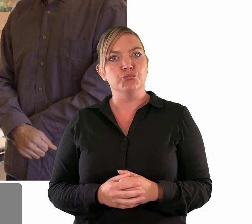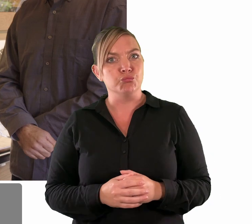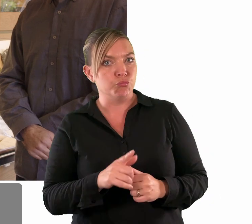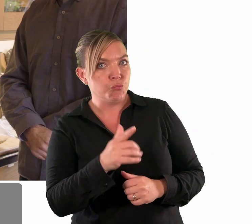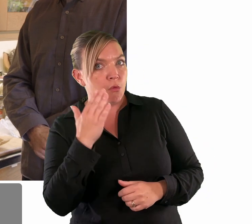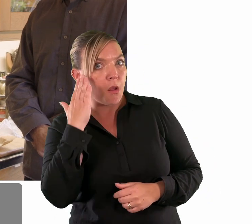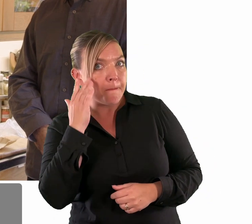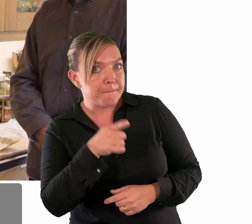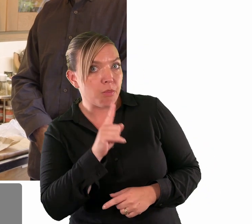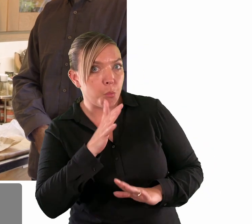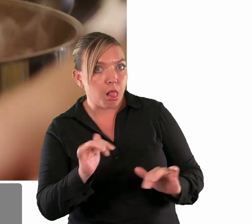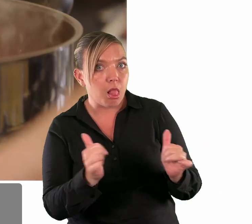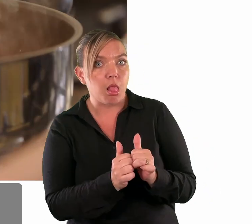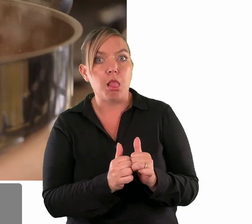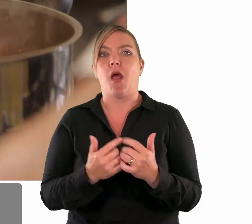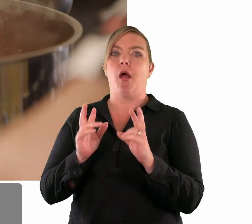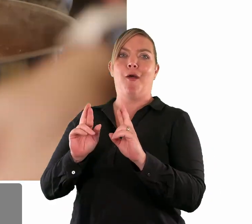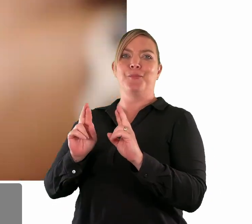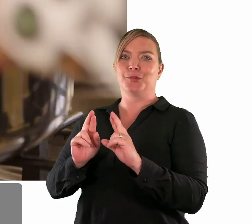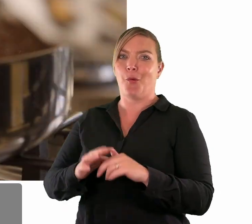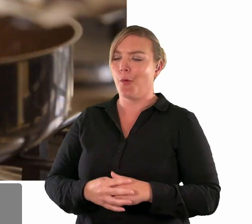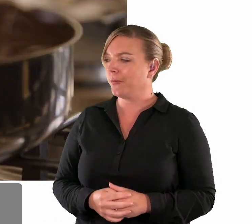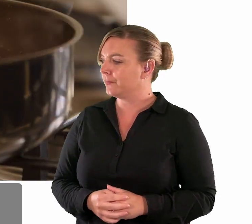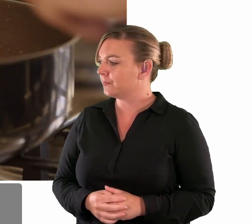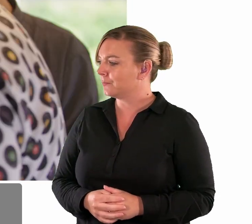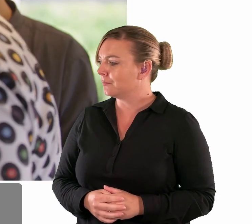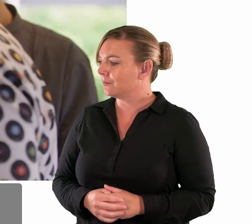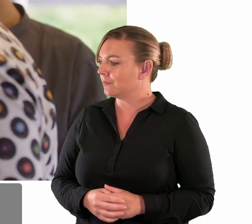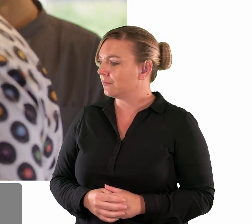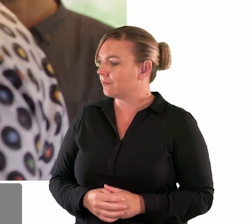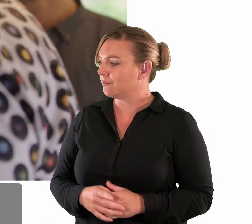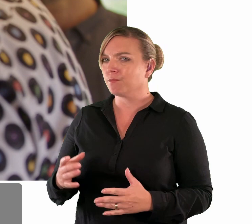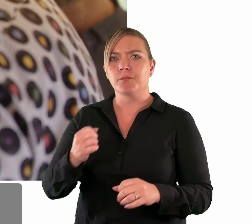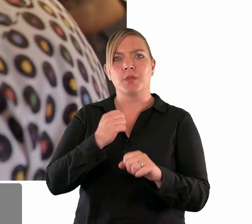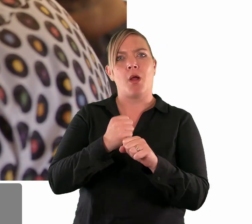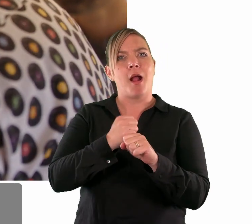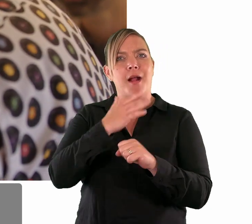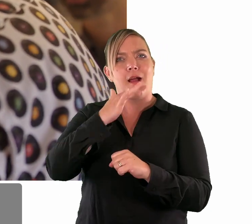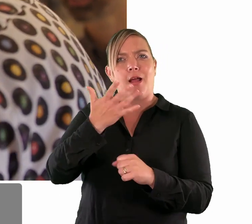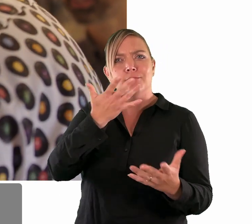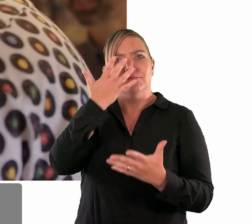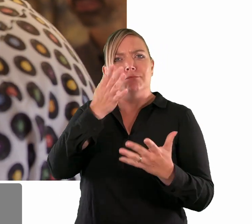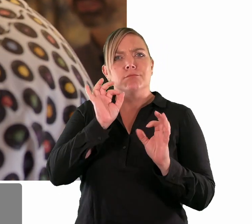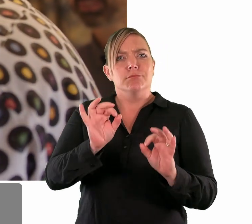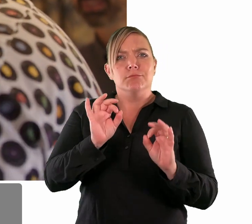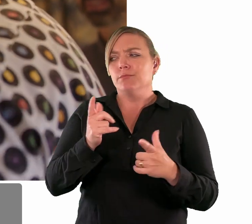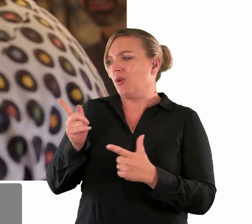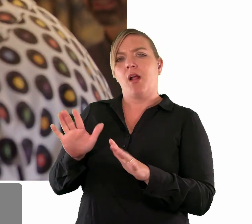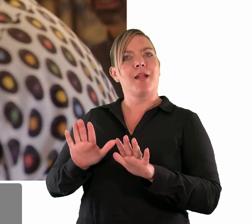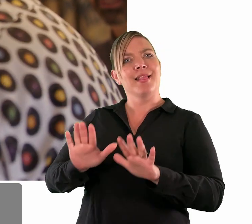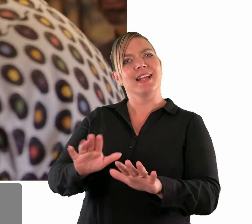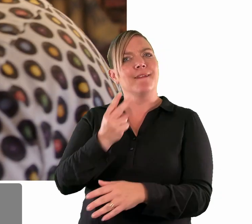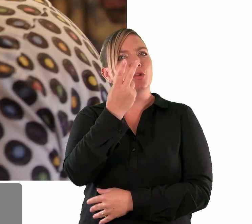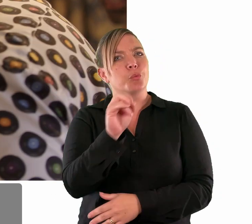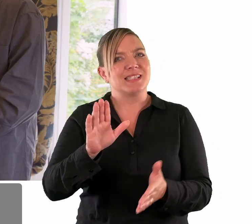so. Garlic and all smell good. Leave that, says, for about 20 minutes so we've just got time